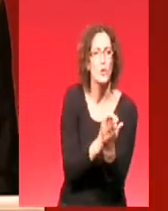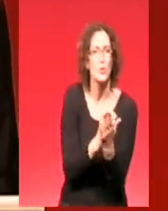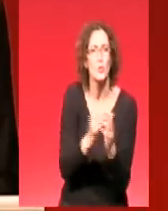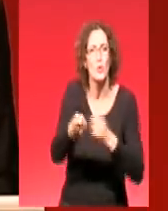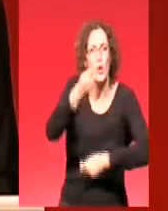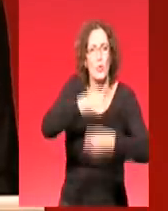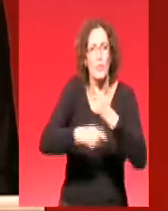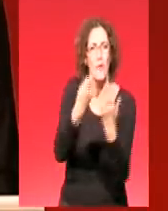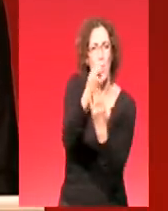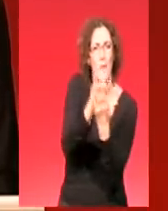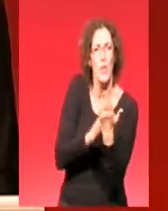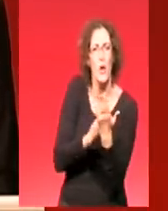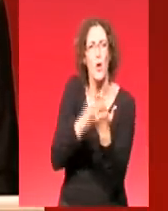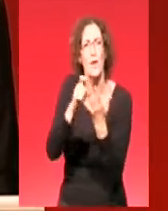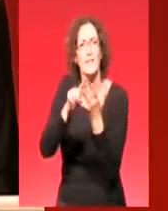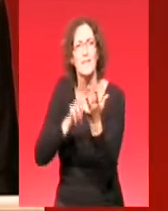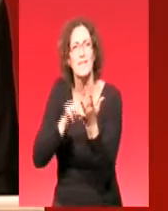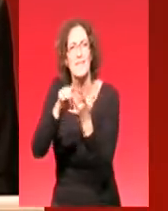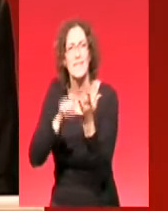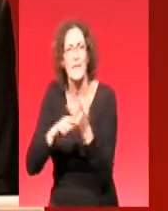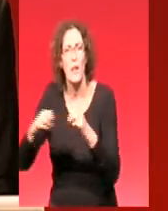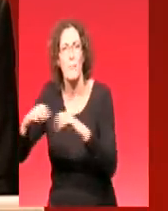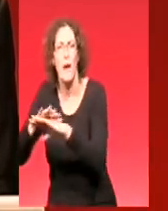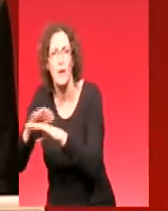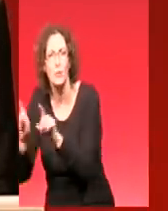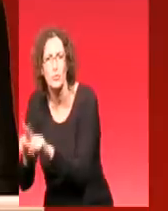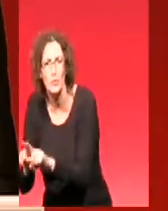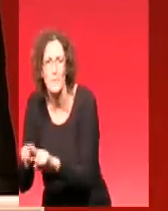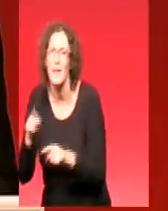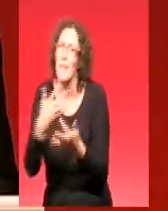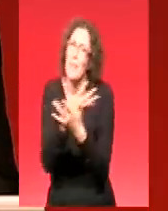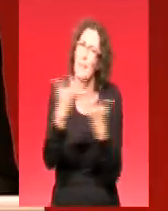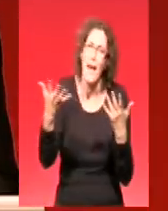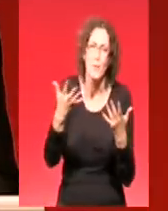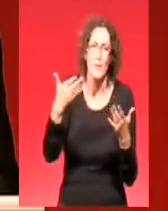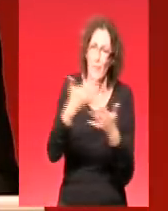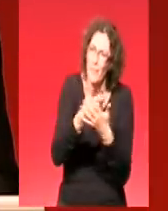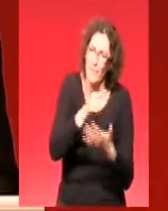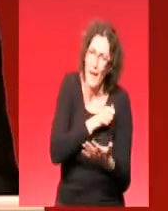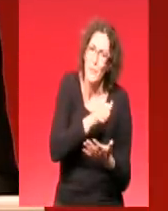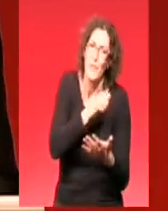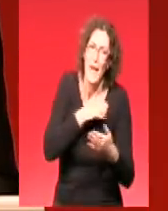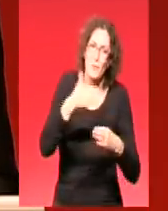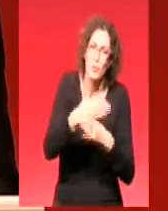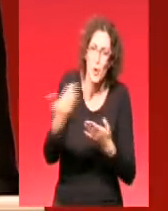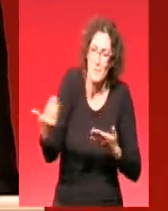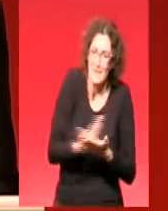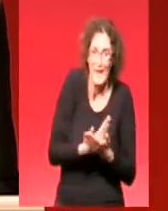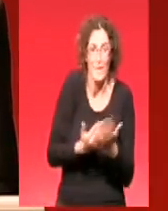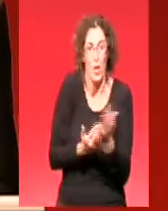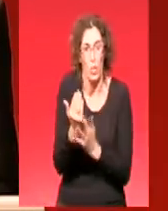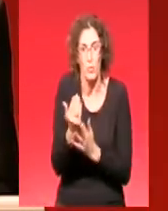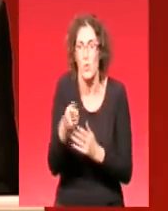proud to have saved hundreds of thousands of jobs when the country was on the edge of depression. So let's be clear about what we stand